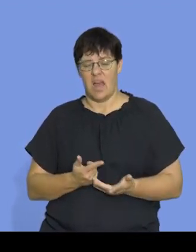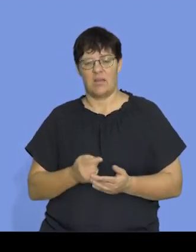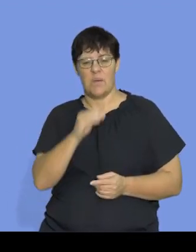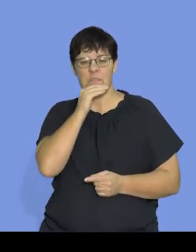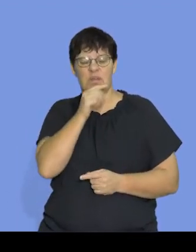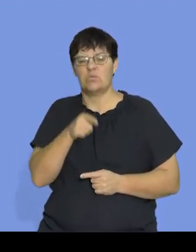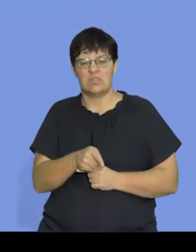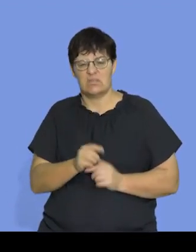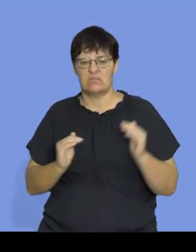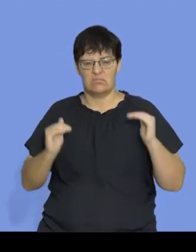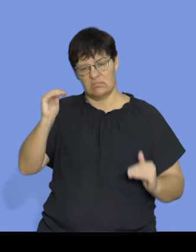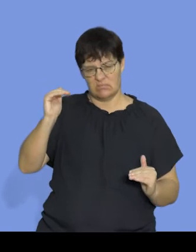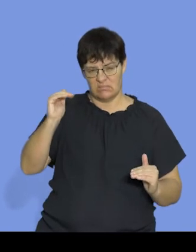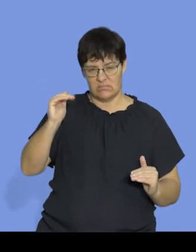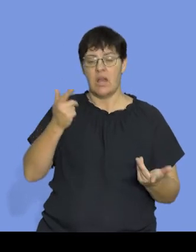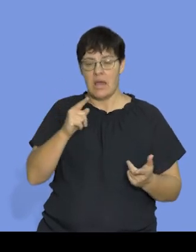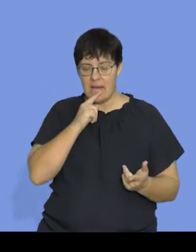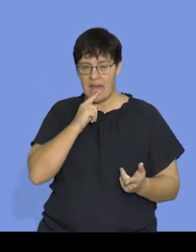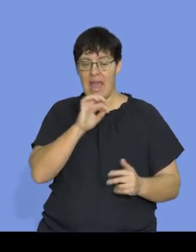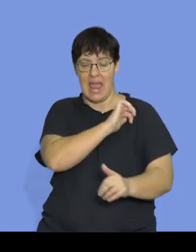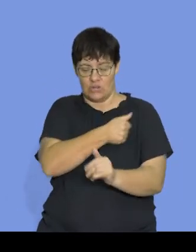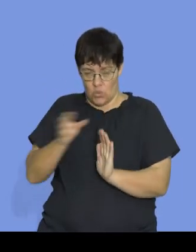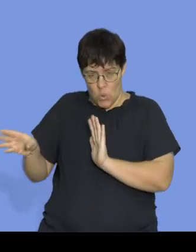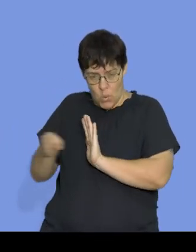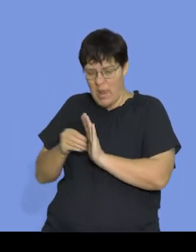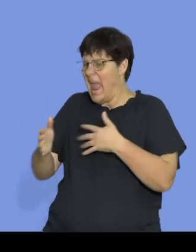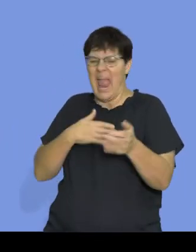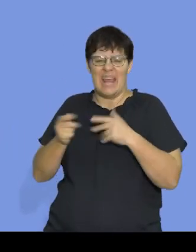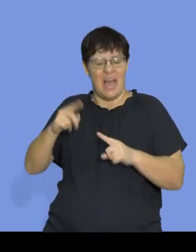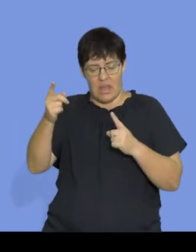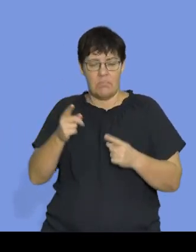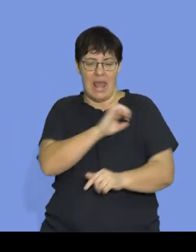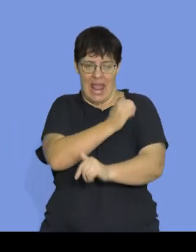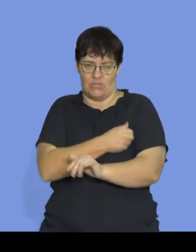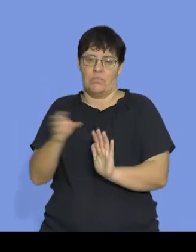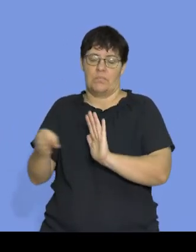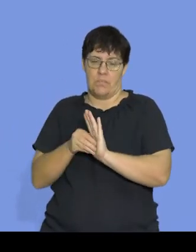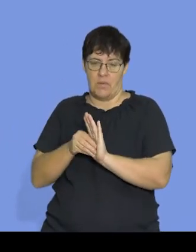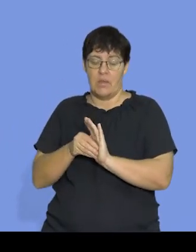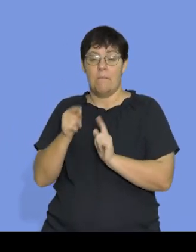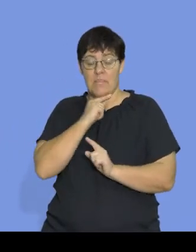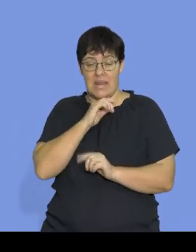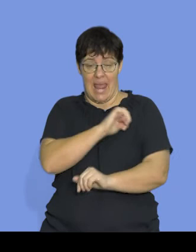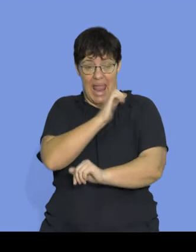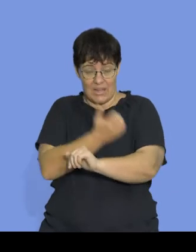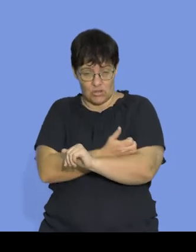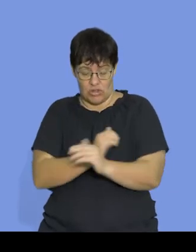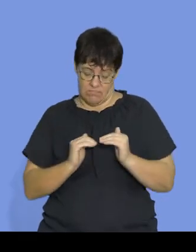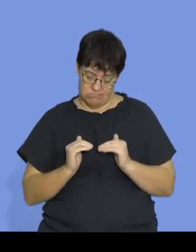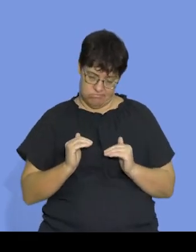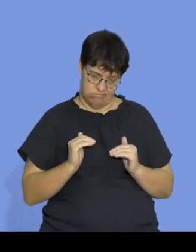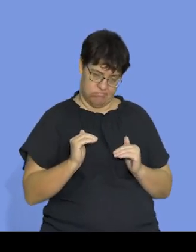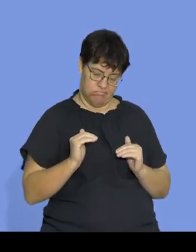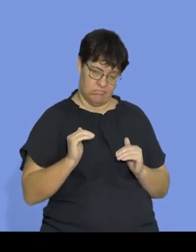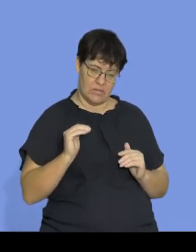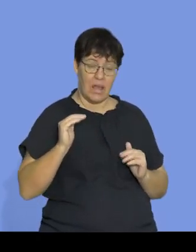of the reaction, energy is absorbed like in any other reaction, and the energy of the system increases. And then bond breaking, which takes place